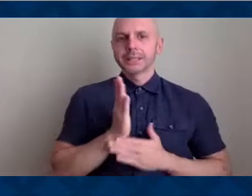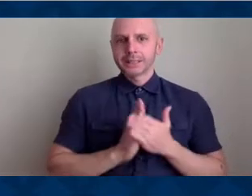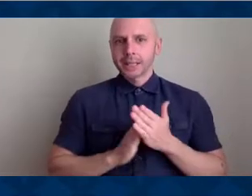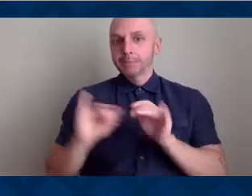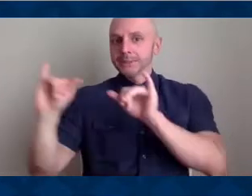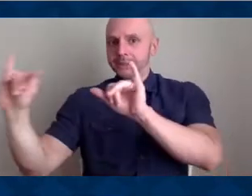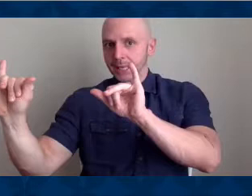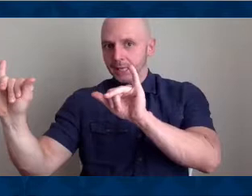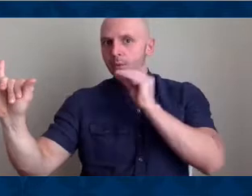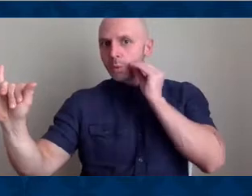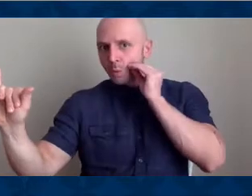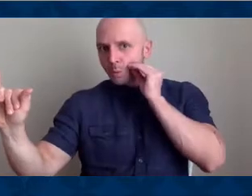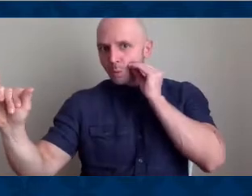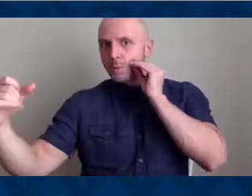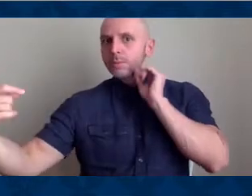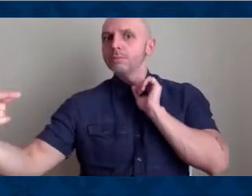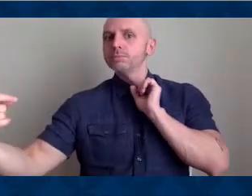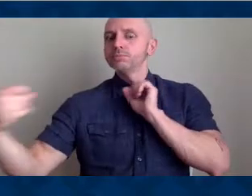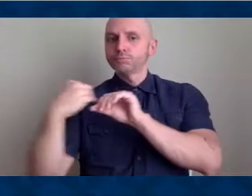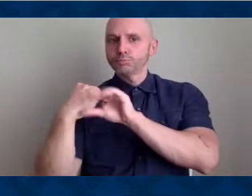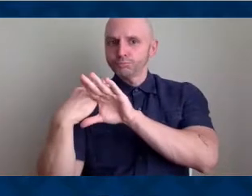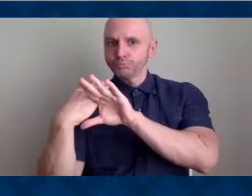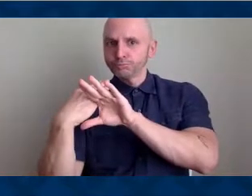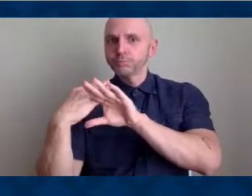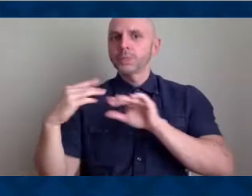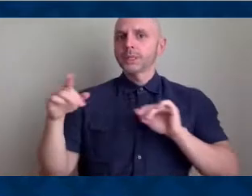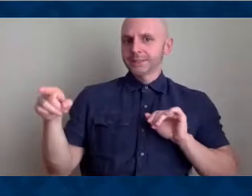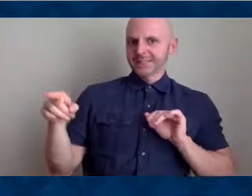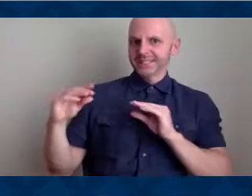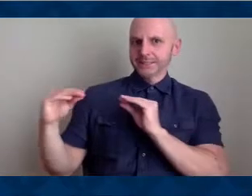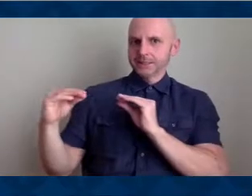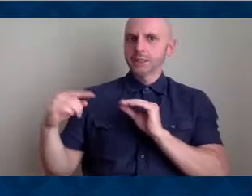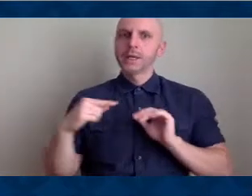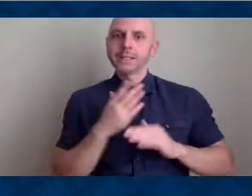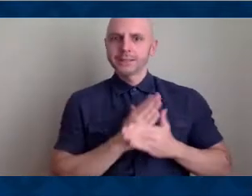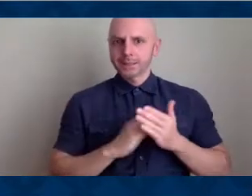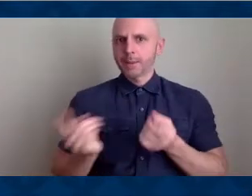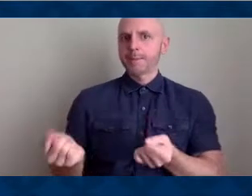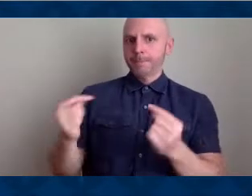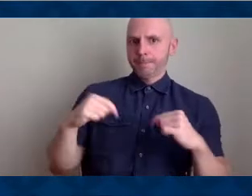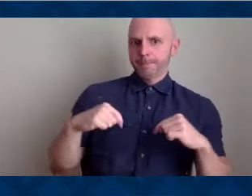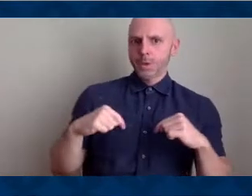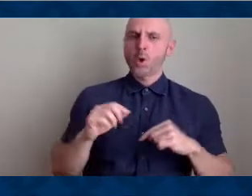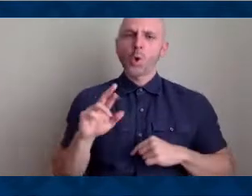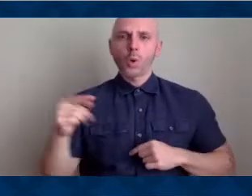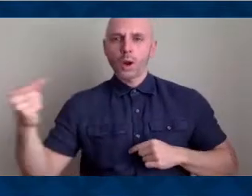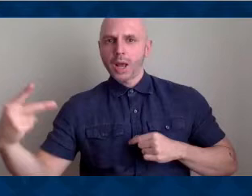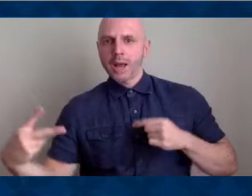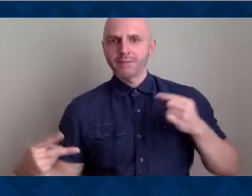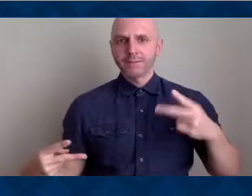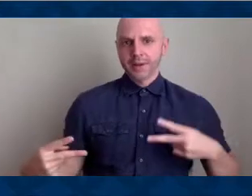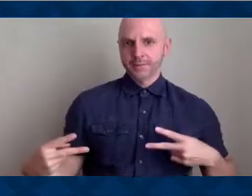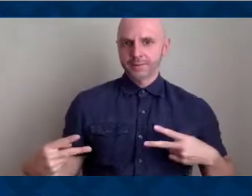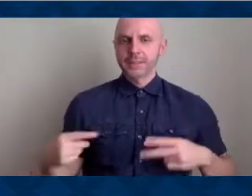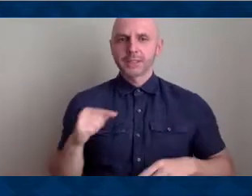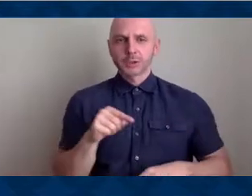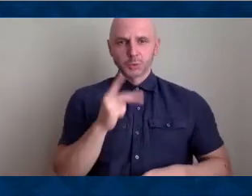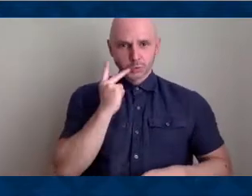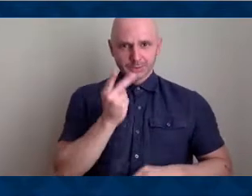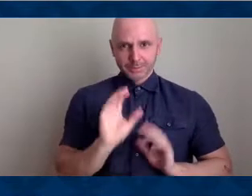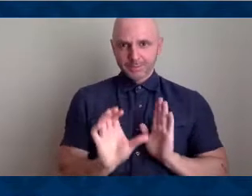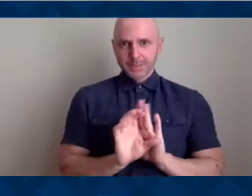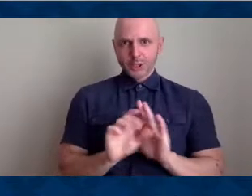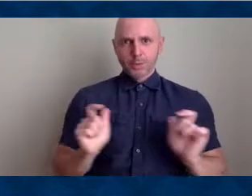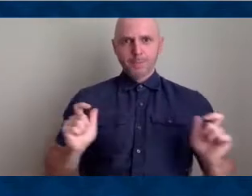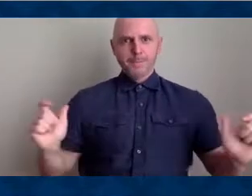some students are there. You can see that they're spread out. That's a large classroom, and it contains, due